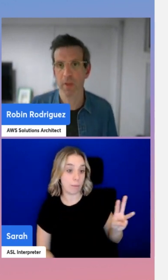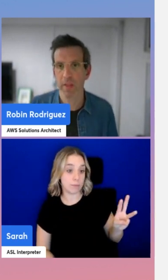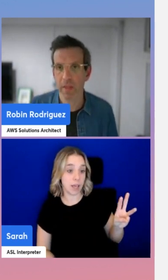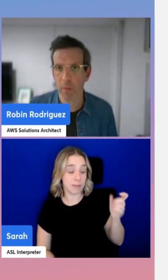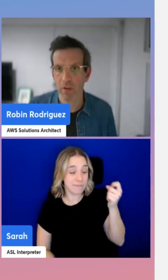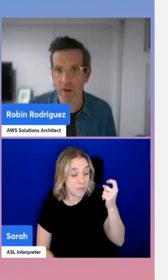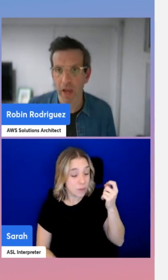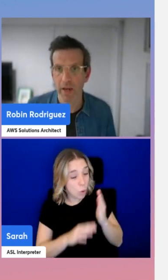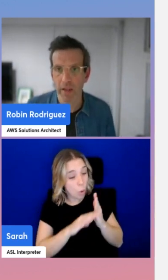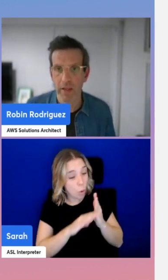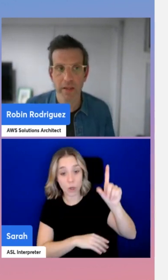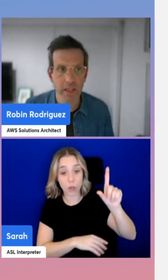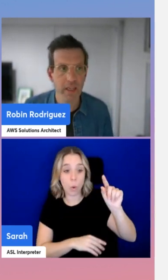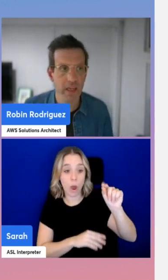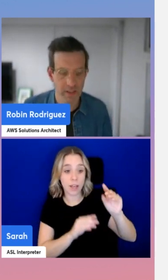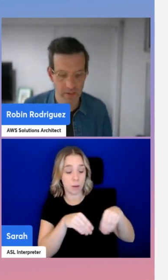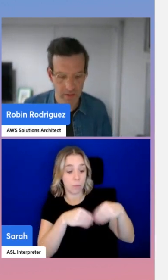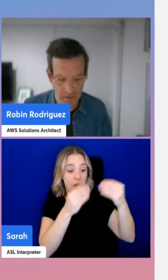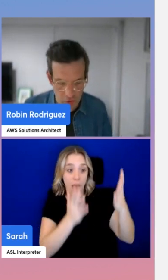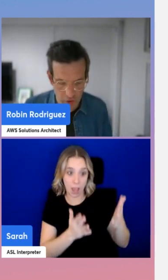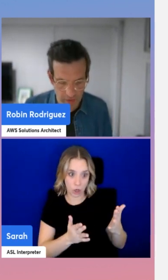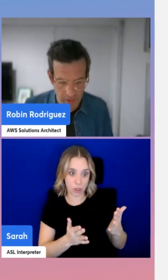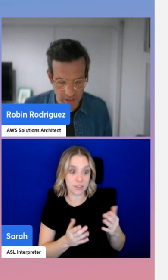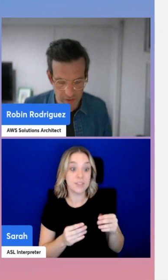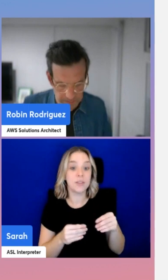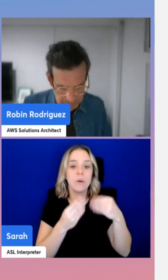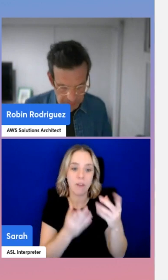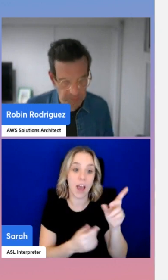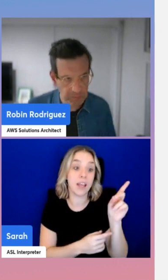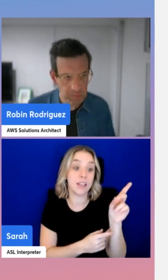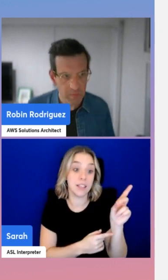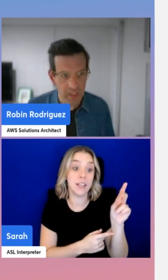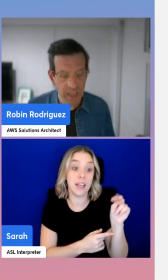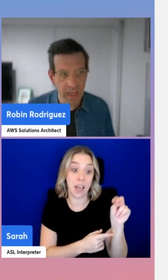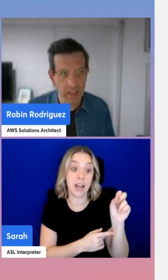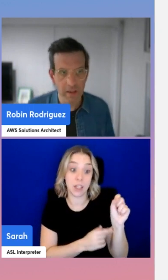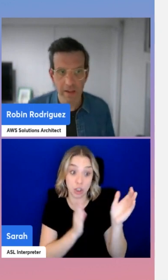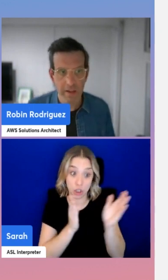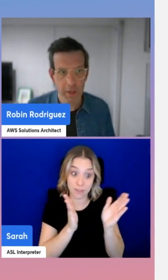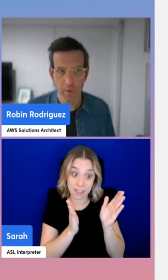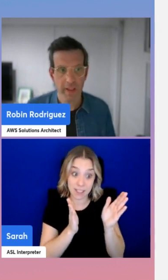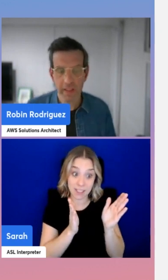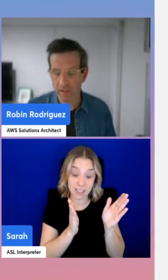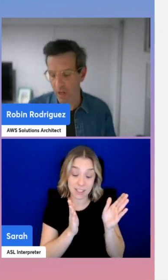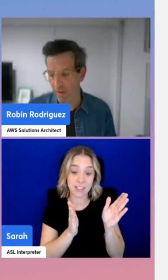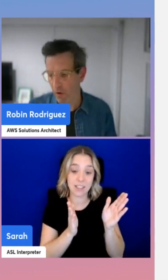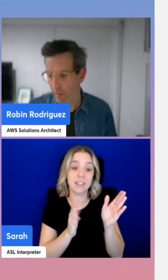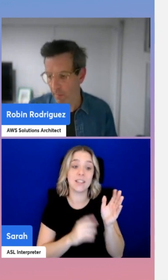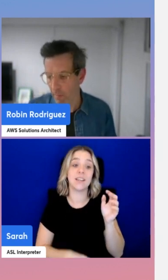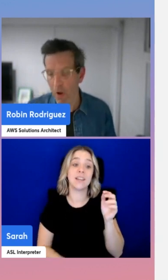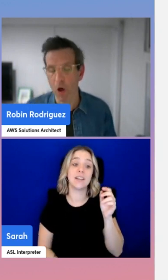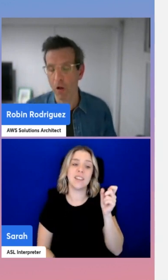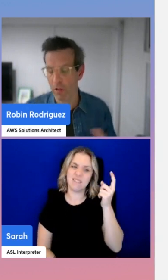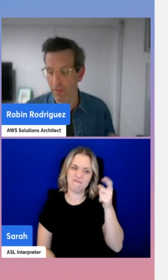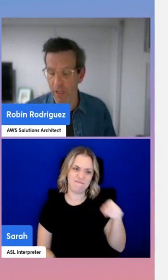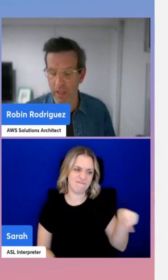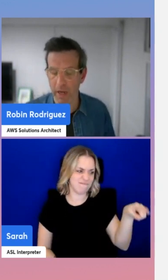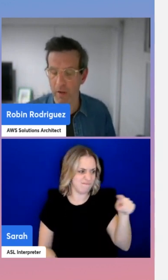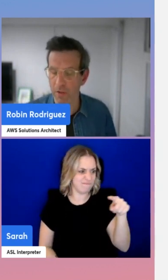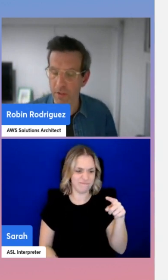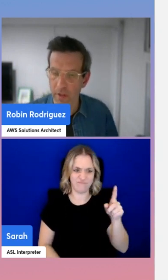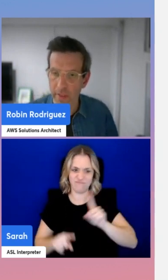providers that provide DNS services. And these cover all